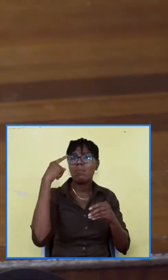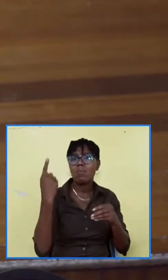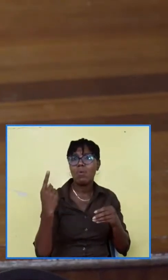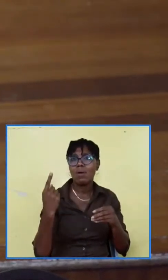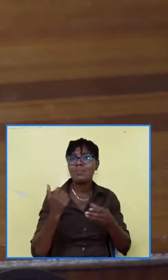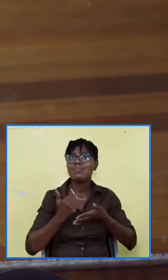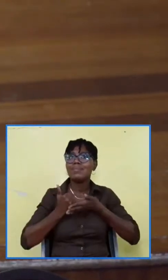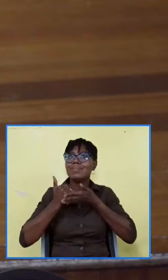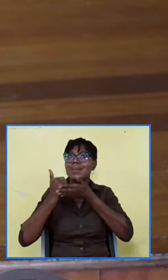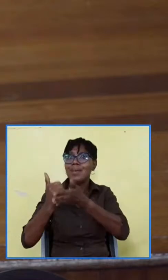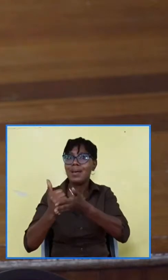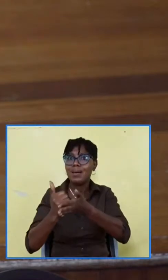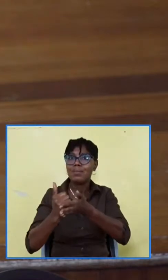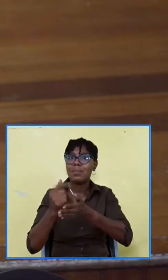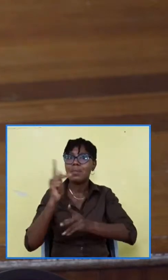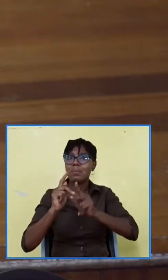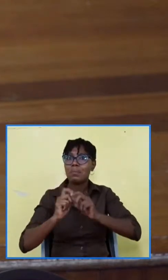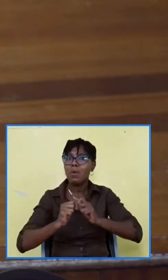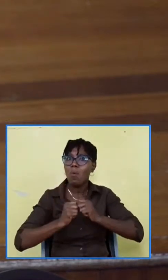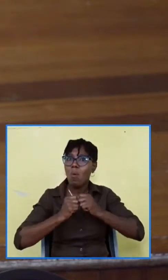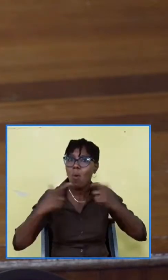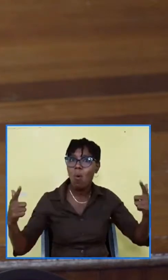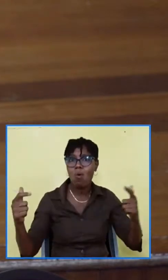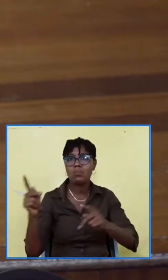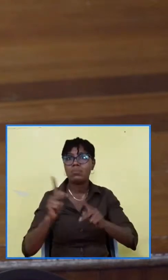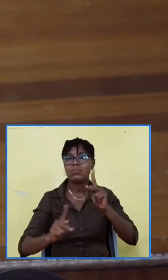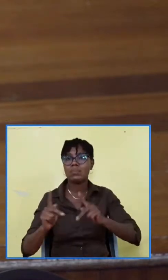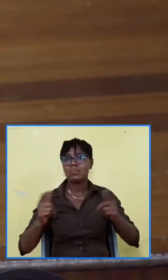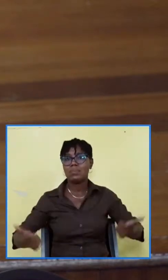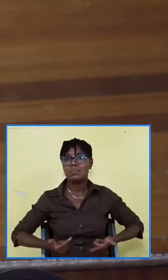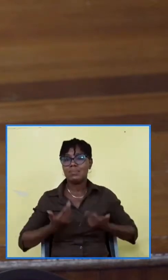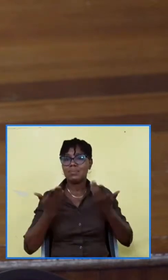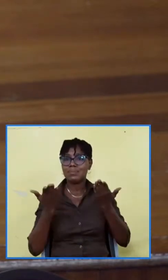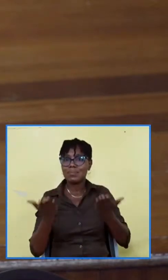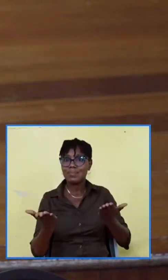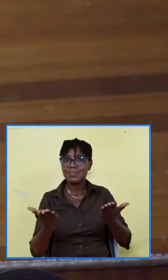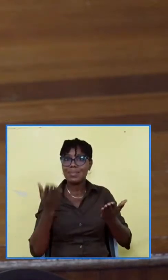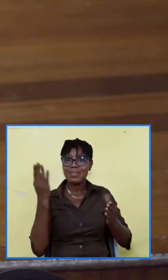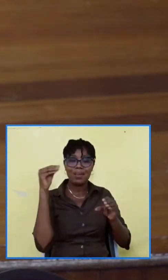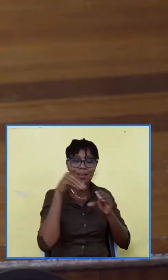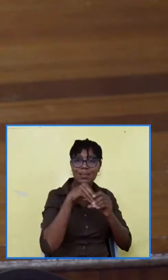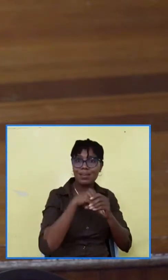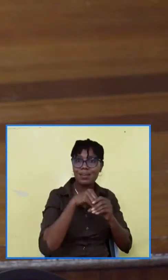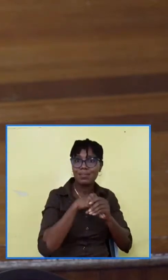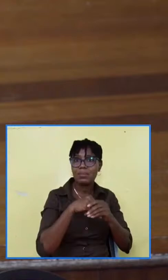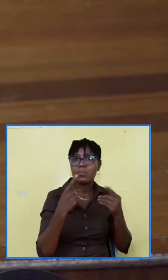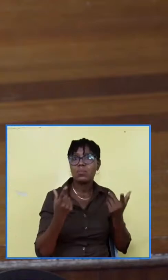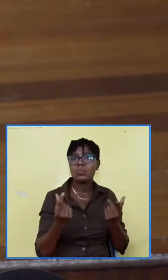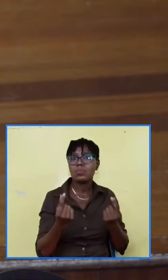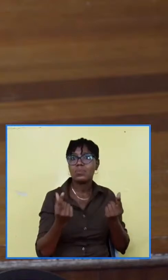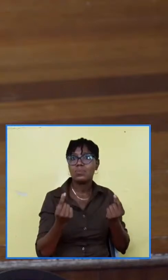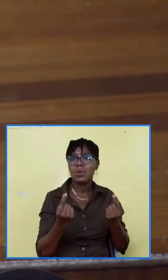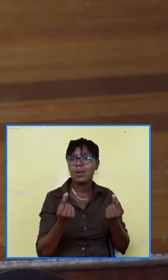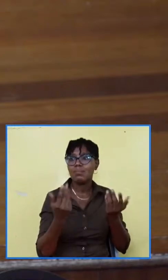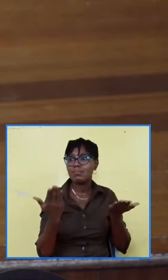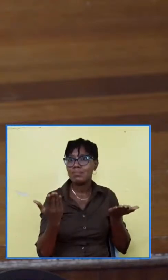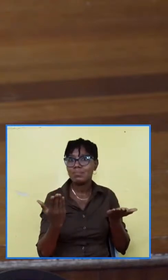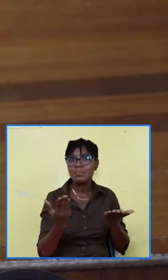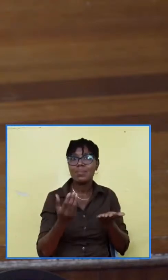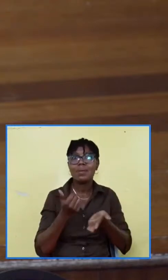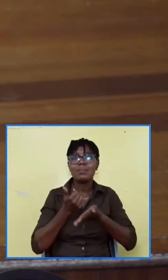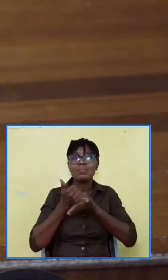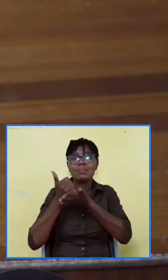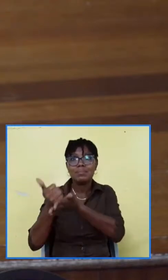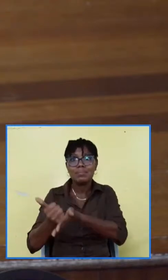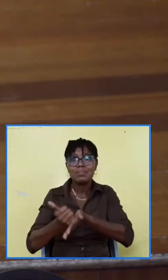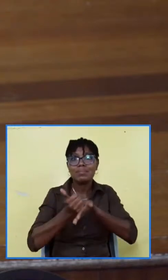country at large, and that investment goes back to the people